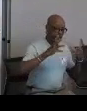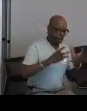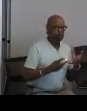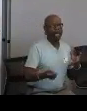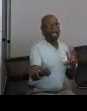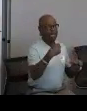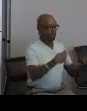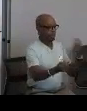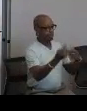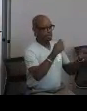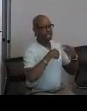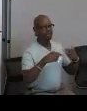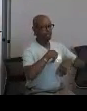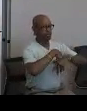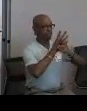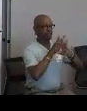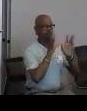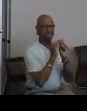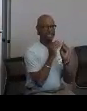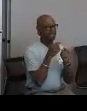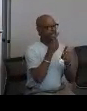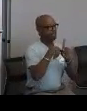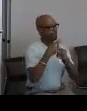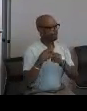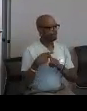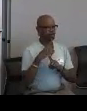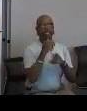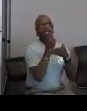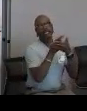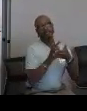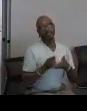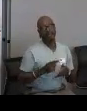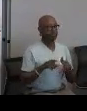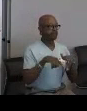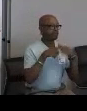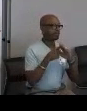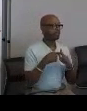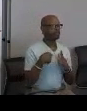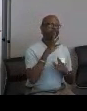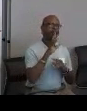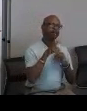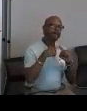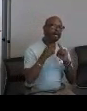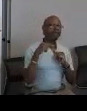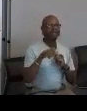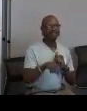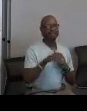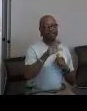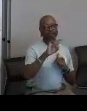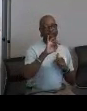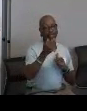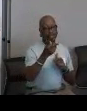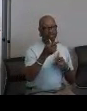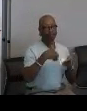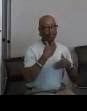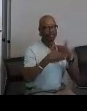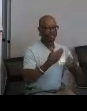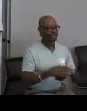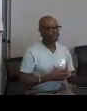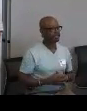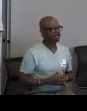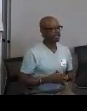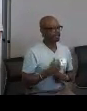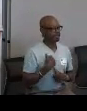us on like a virtual meeting every month, or actually every week to start off, to talk about this coding process. And I